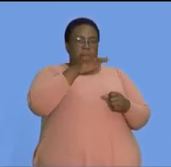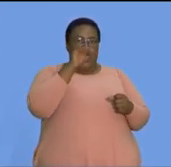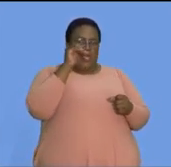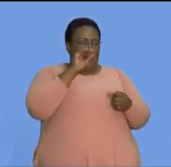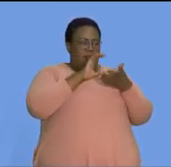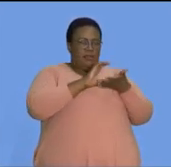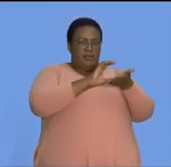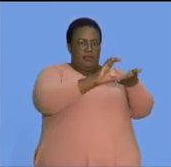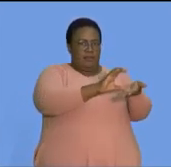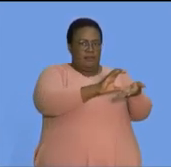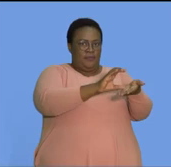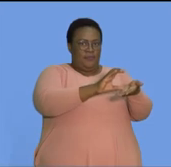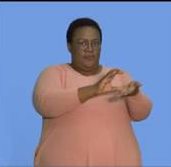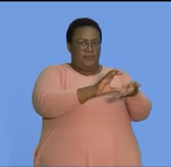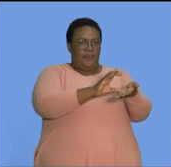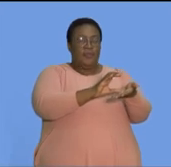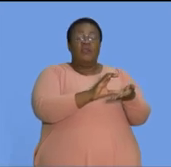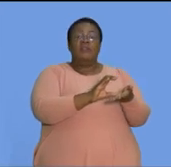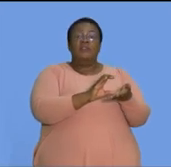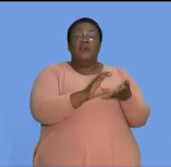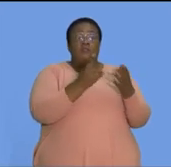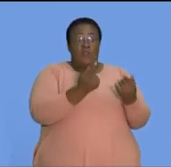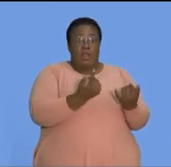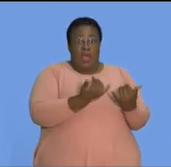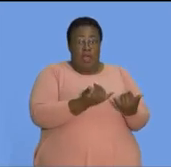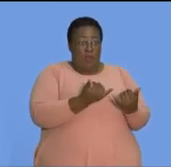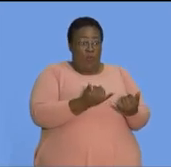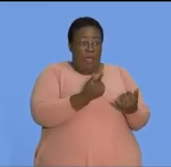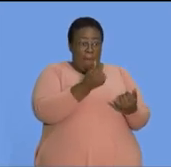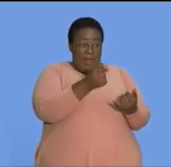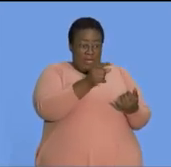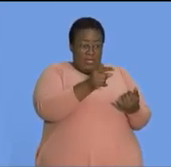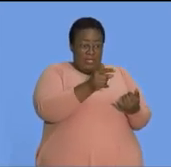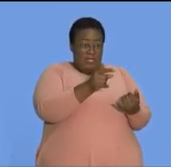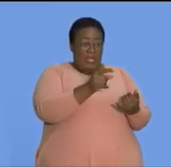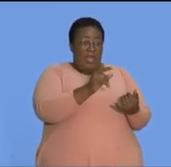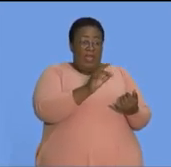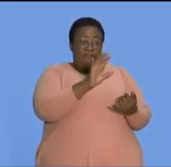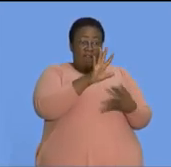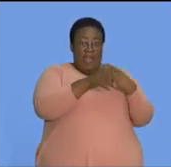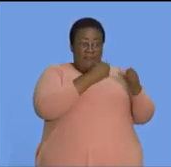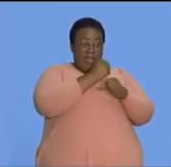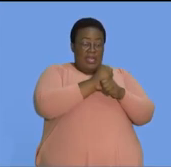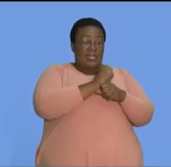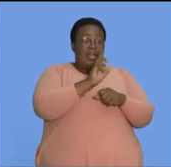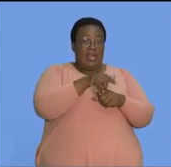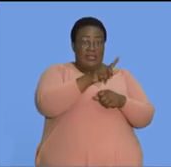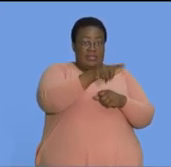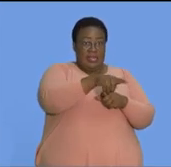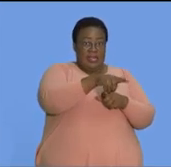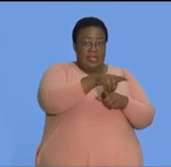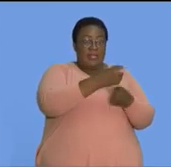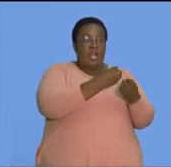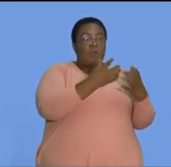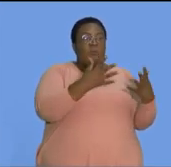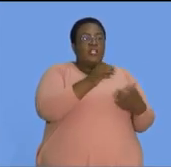value of the investment is currently sitting on 200,000, right? So this was 5 years ago. Now, already